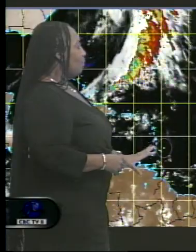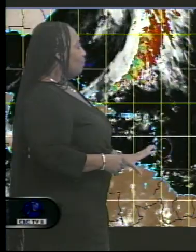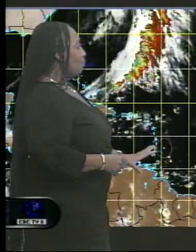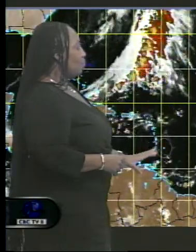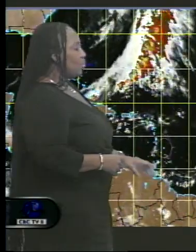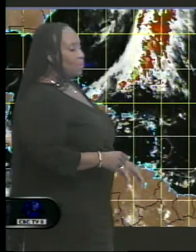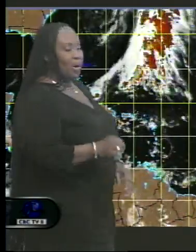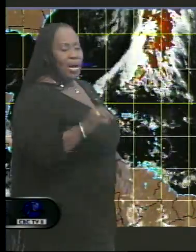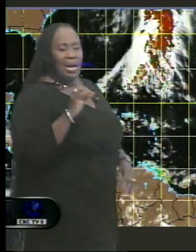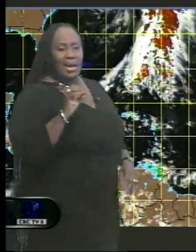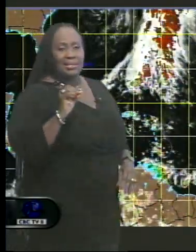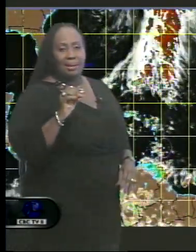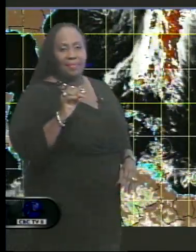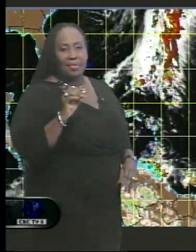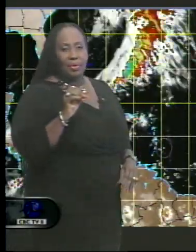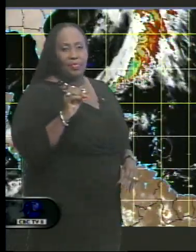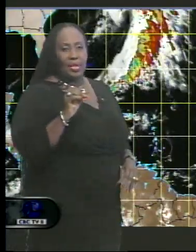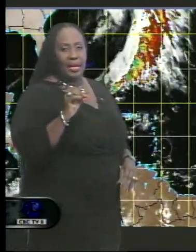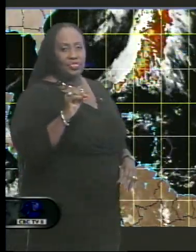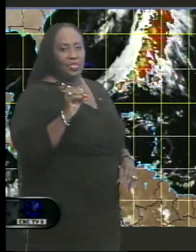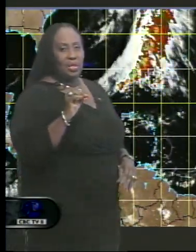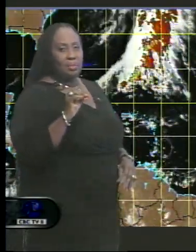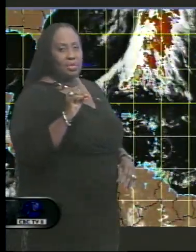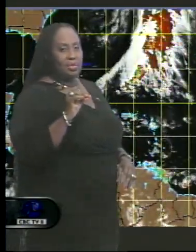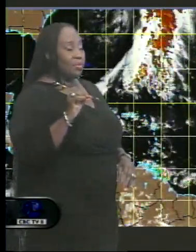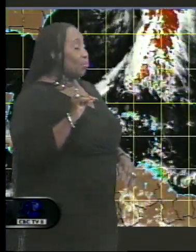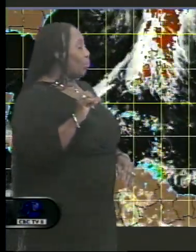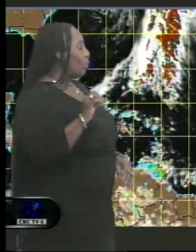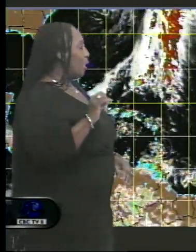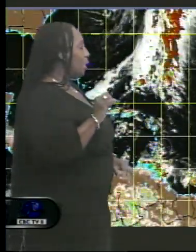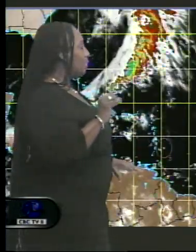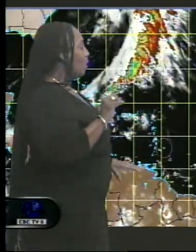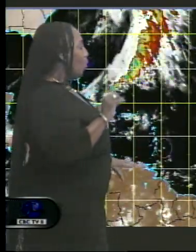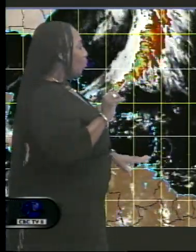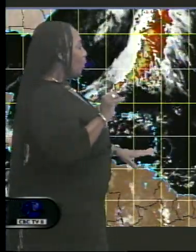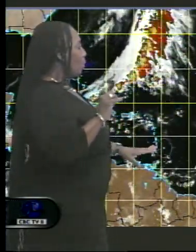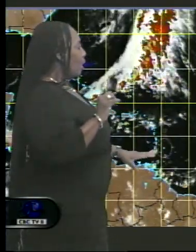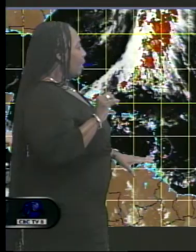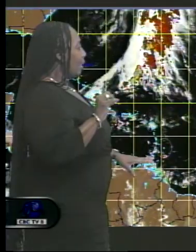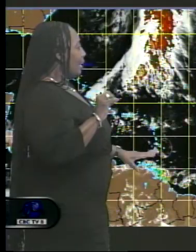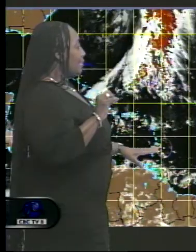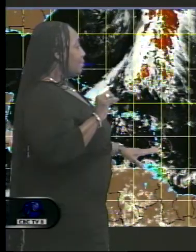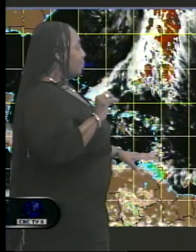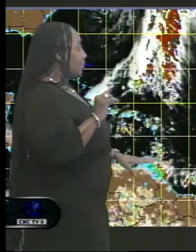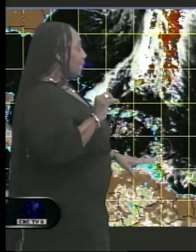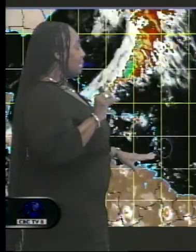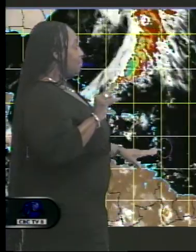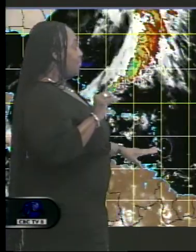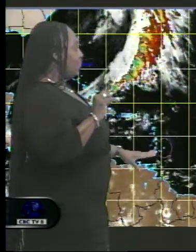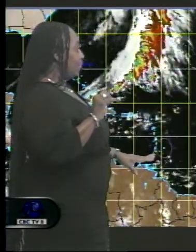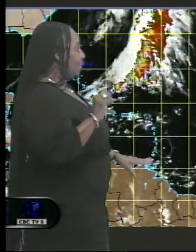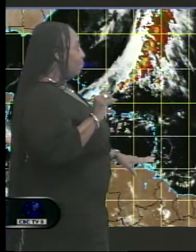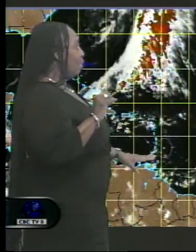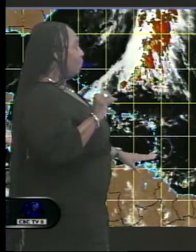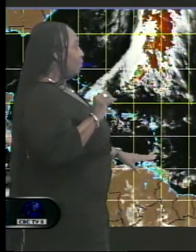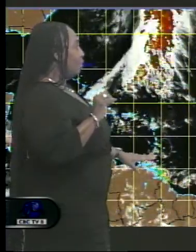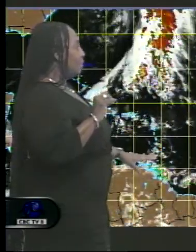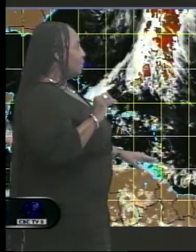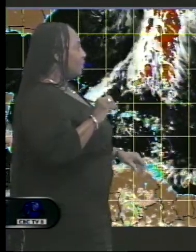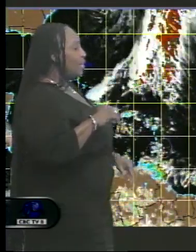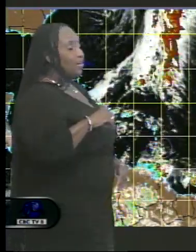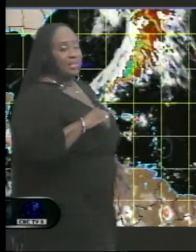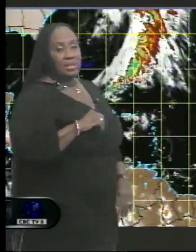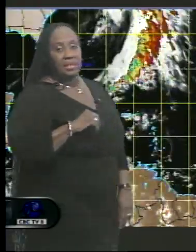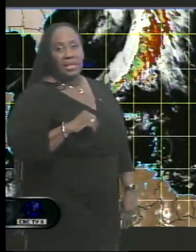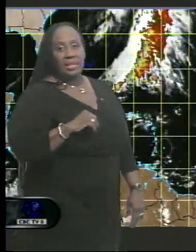was fair for the most part, except for over the extreme southern Windward Islands, where that instability has been flaring up off and on